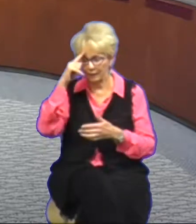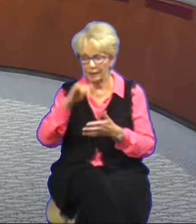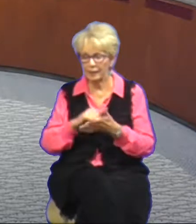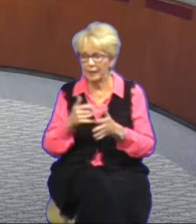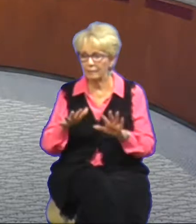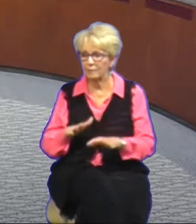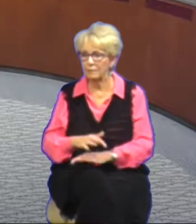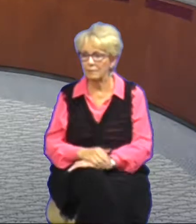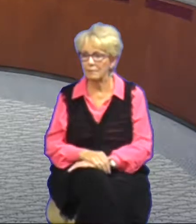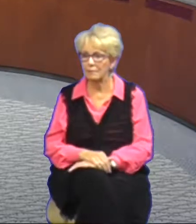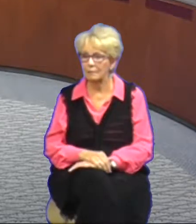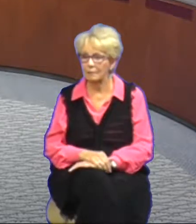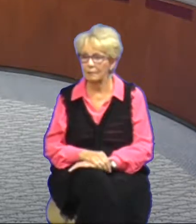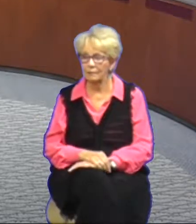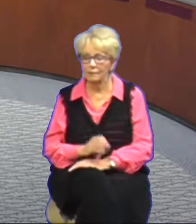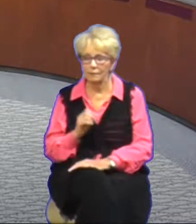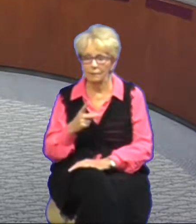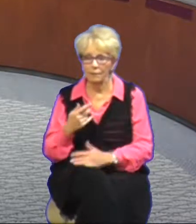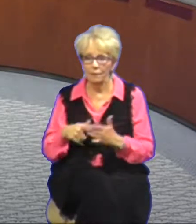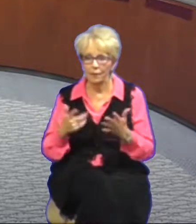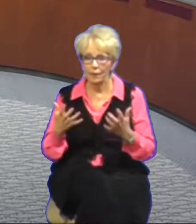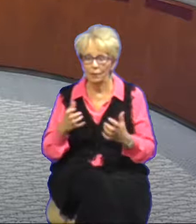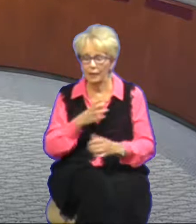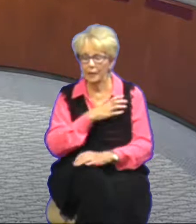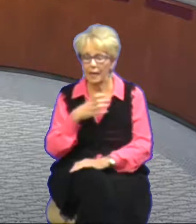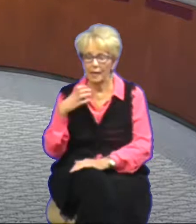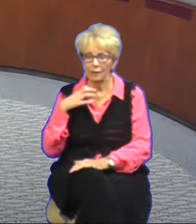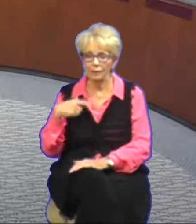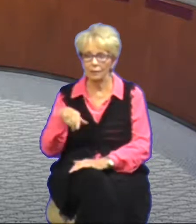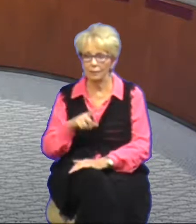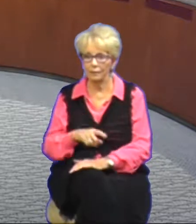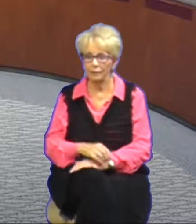it. Yep. Okay, what's the wish of council?